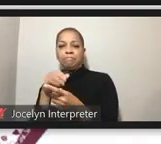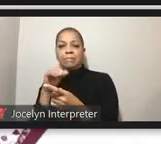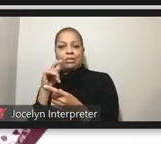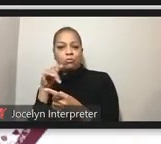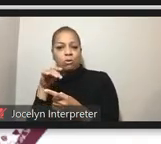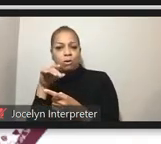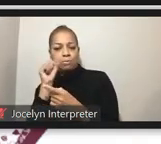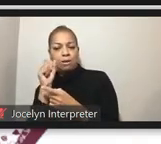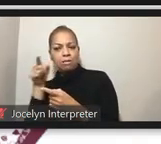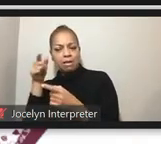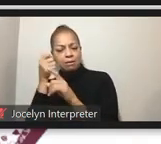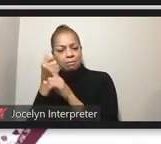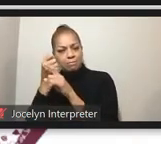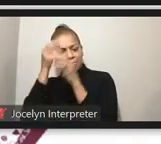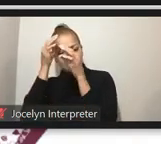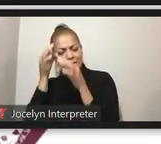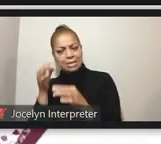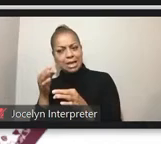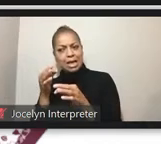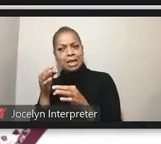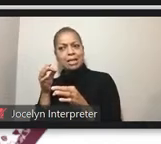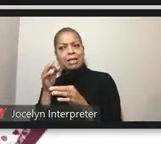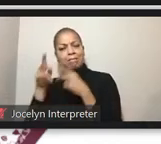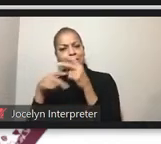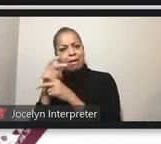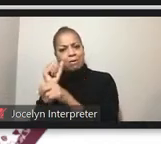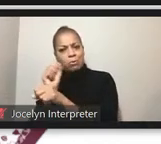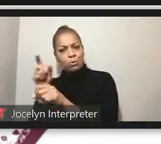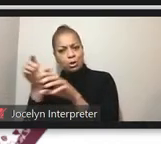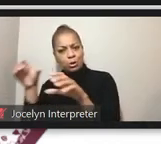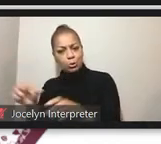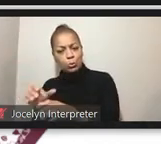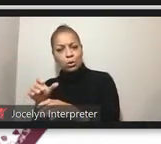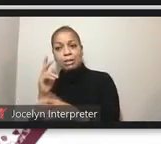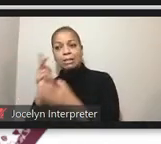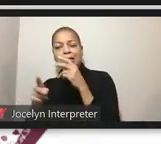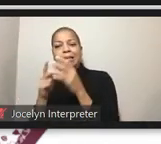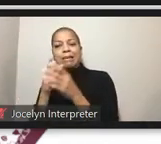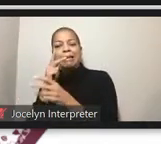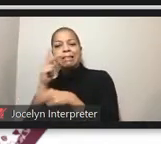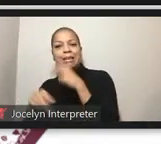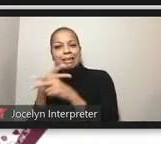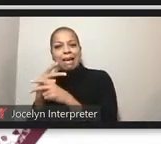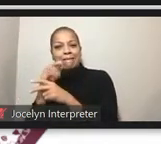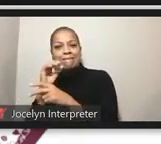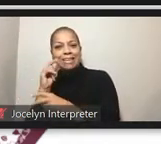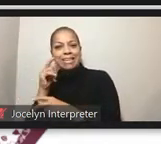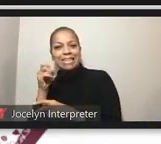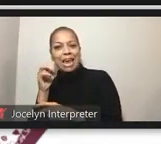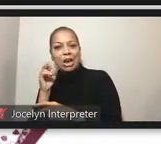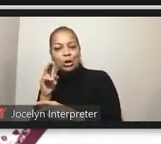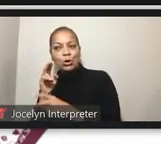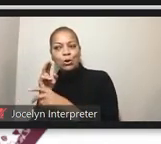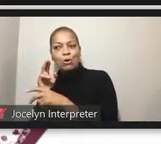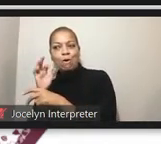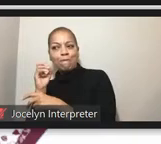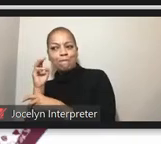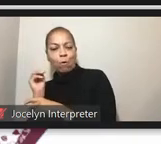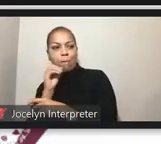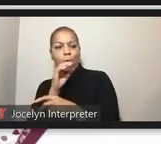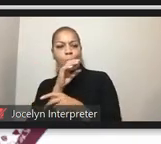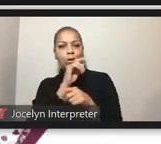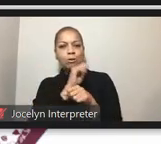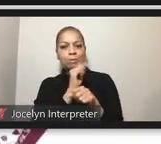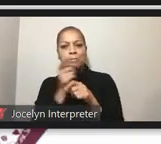of work they are doing and the kind of container they are making, they at least have a starting point